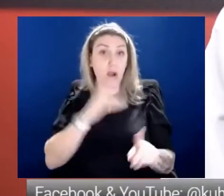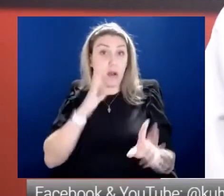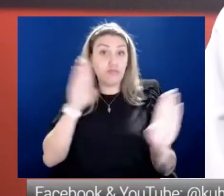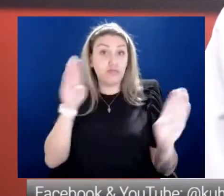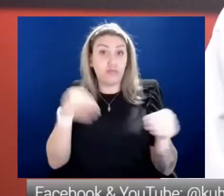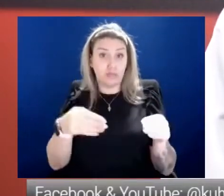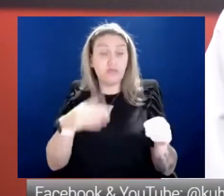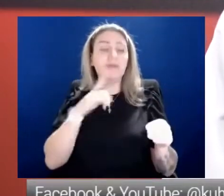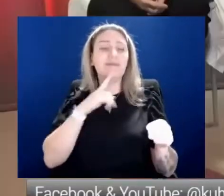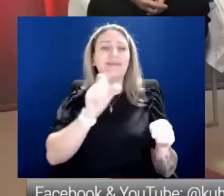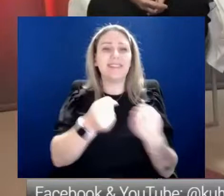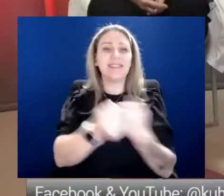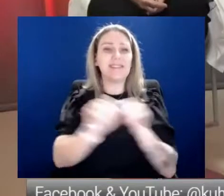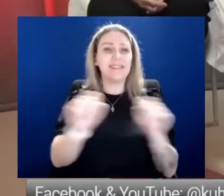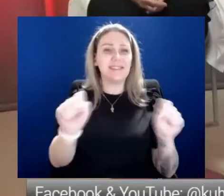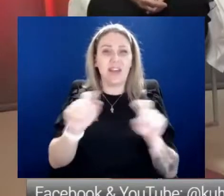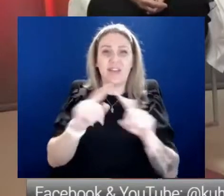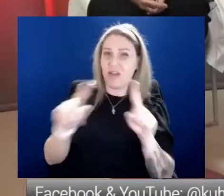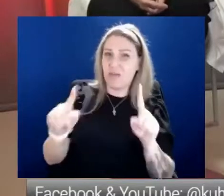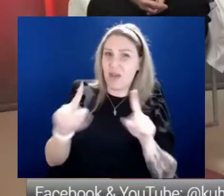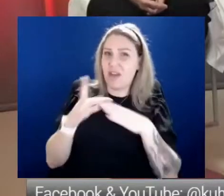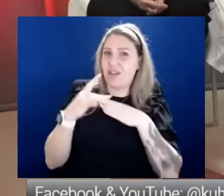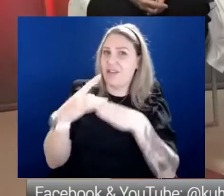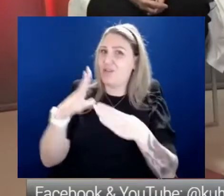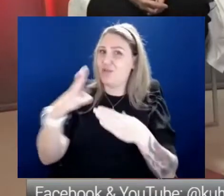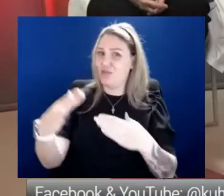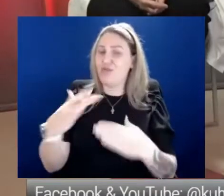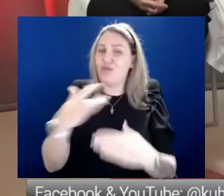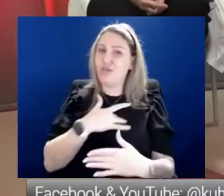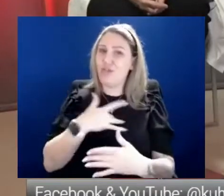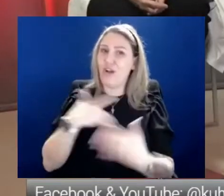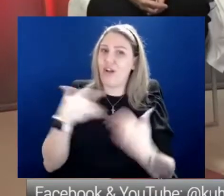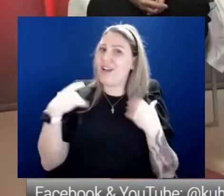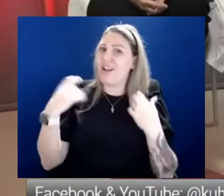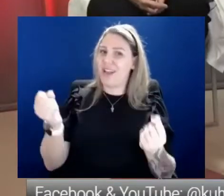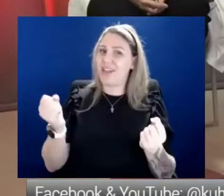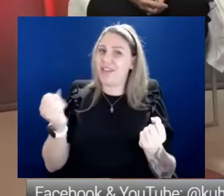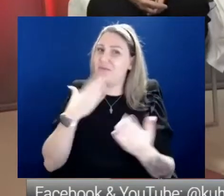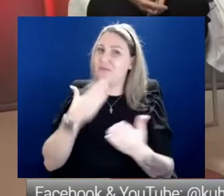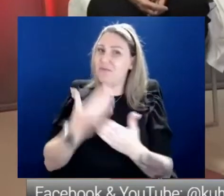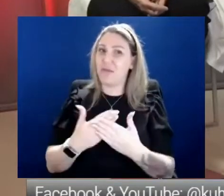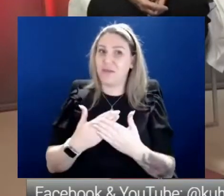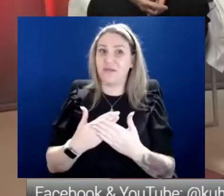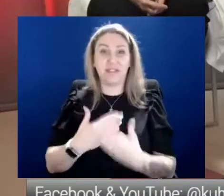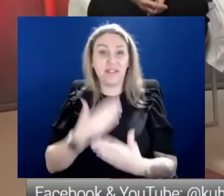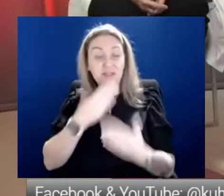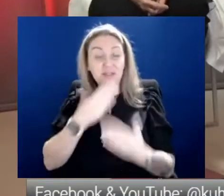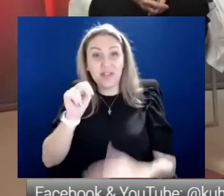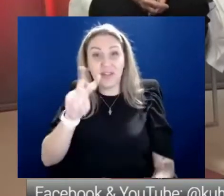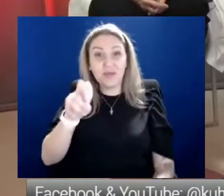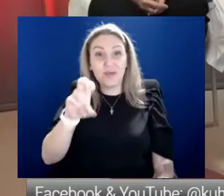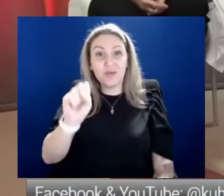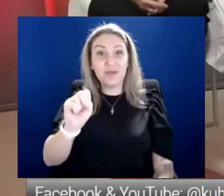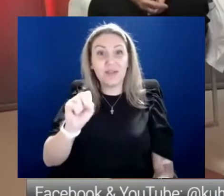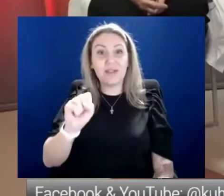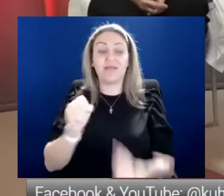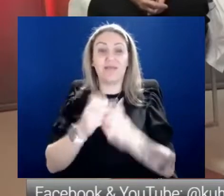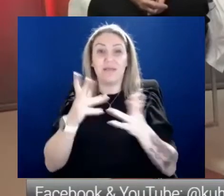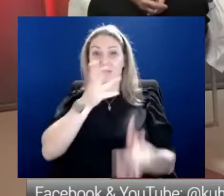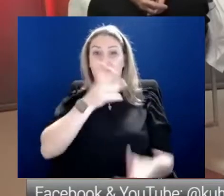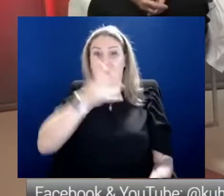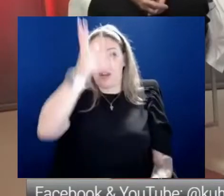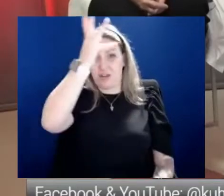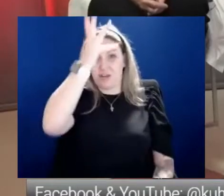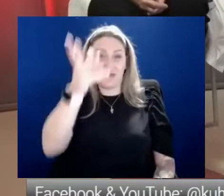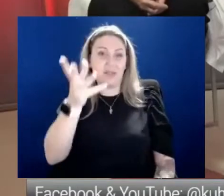health? No way. That's going to be very welcome news to a lot of parents who are watching who maybe didn't get the chance